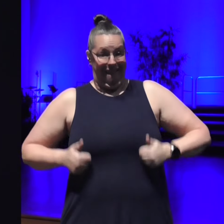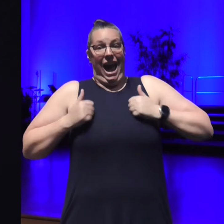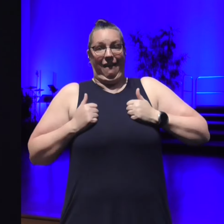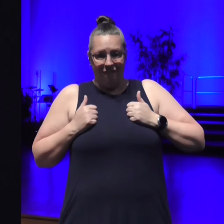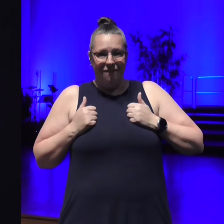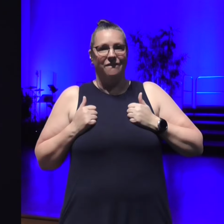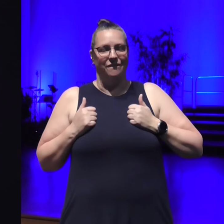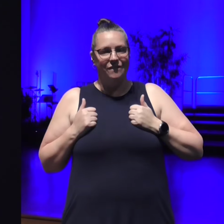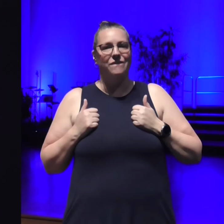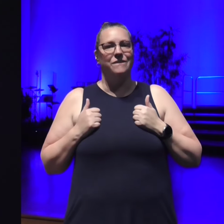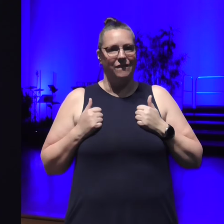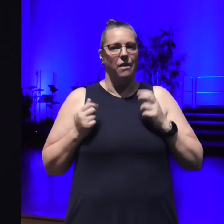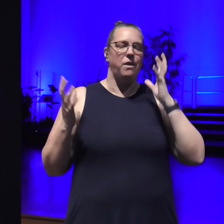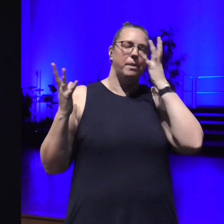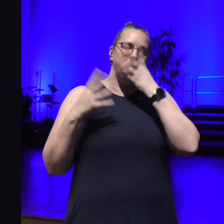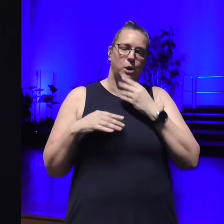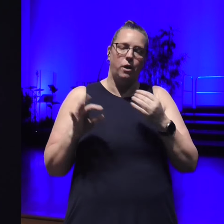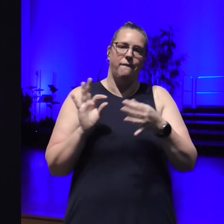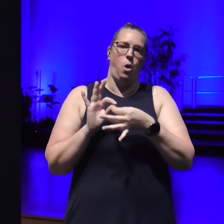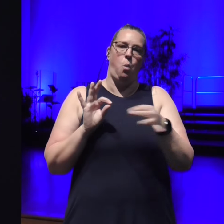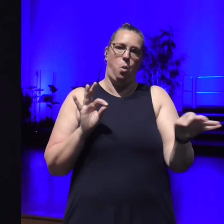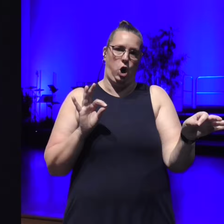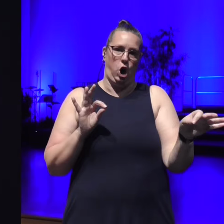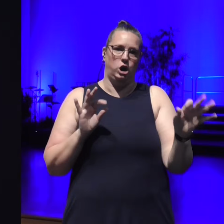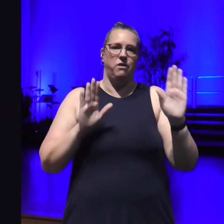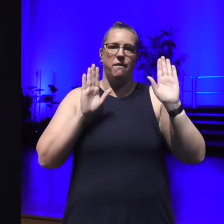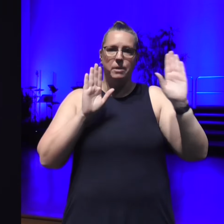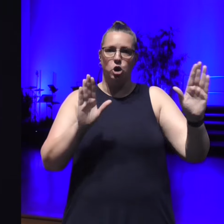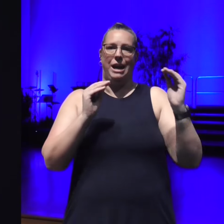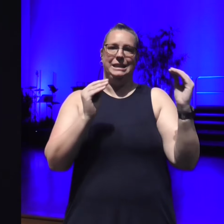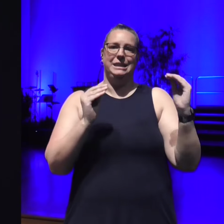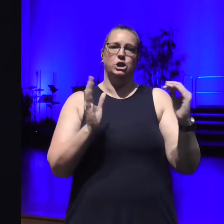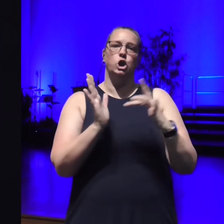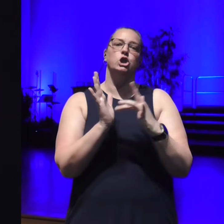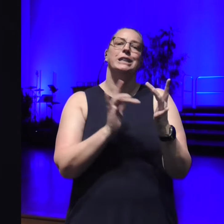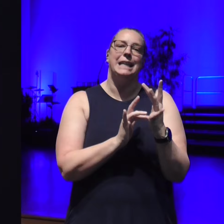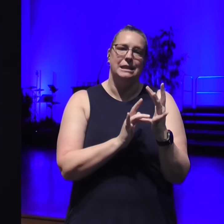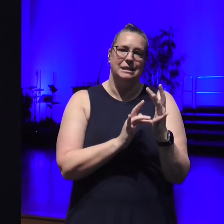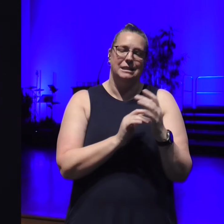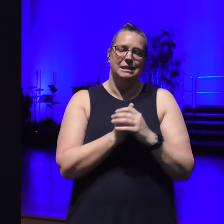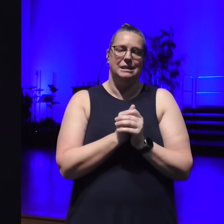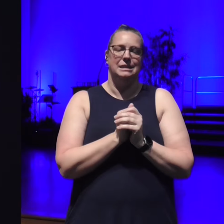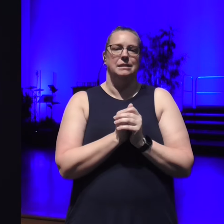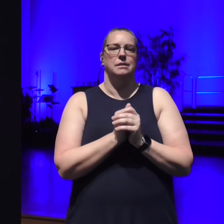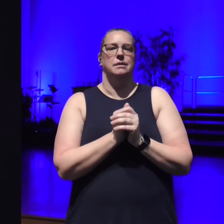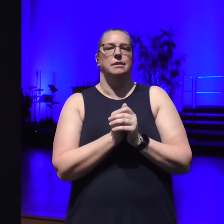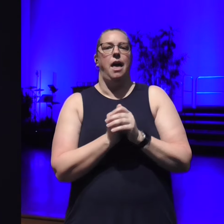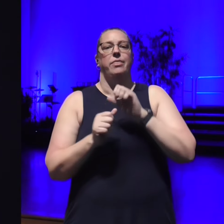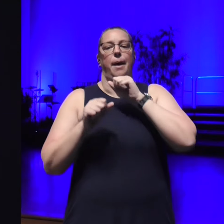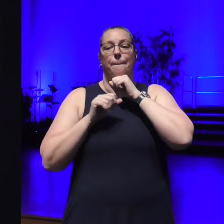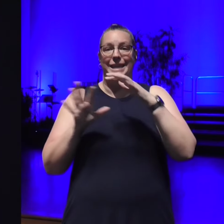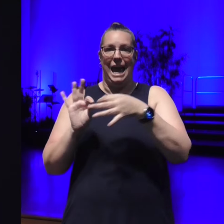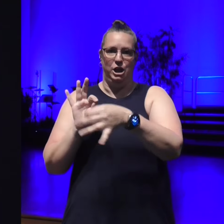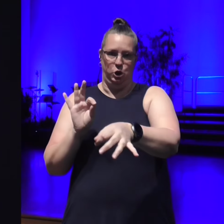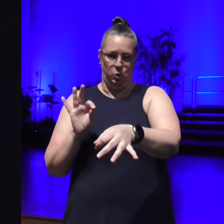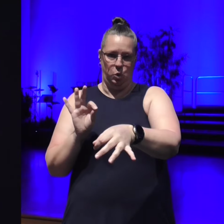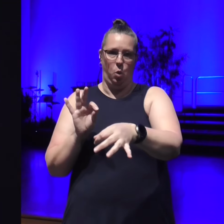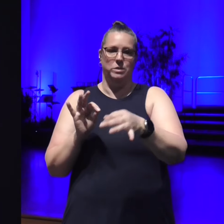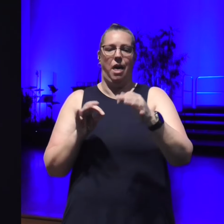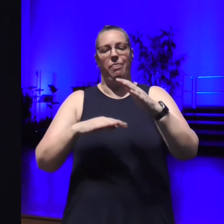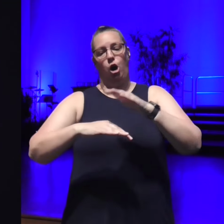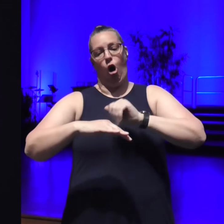these beautiful, wise words from the great teacher Jesus, the Beatitudes, that call us back to our wholeness,